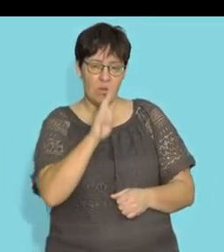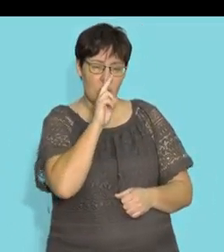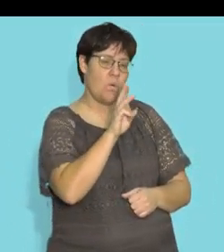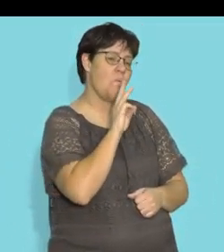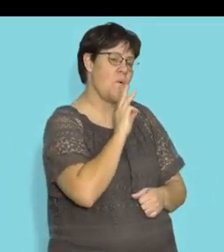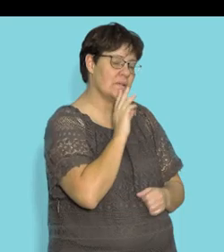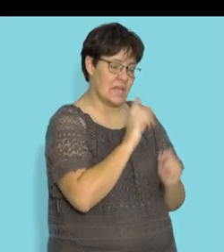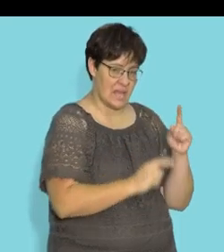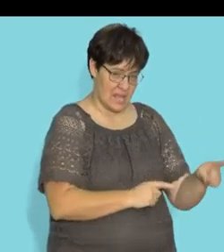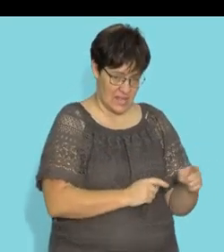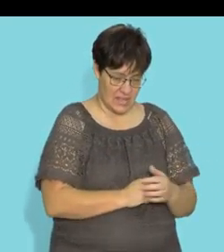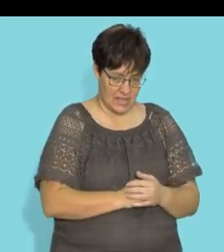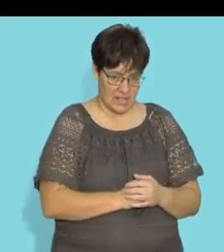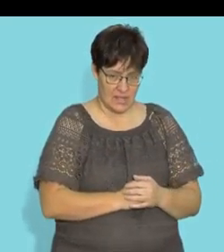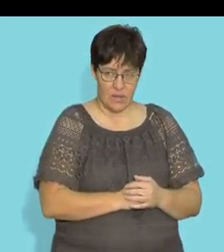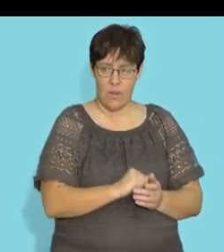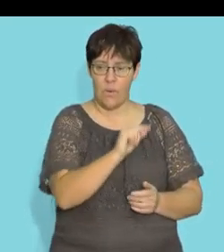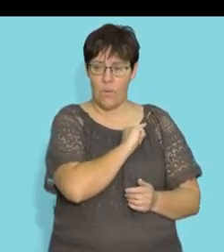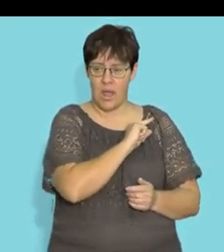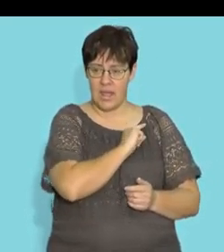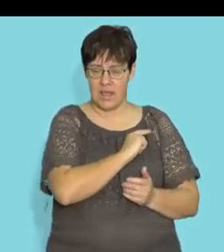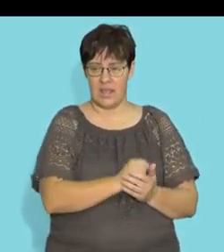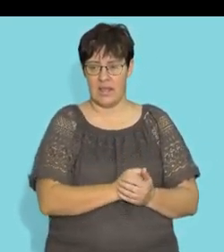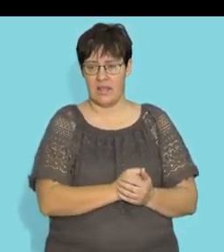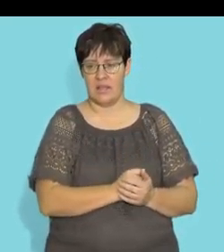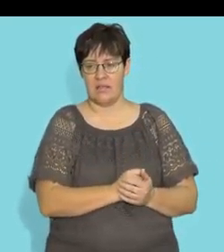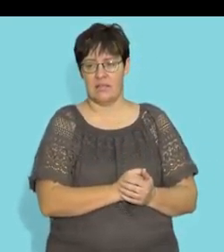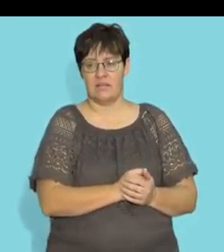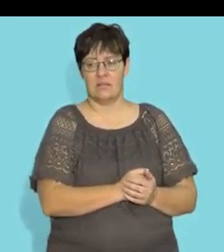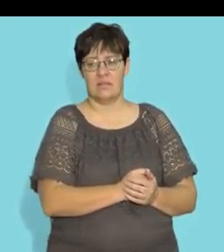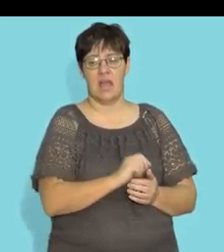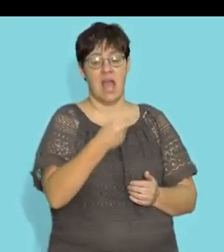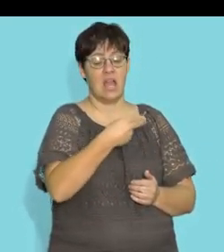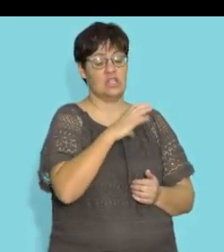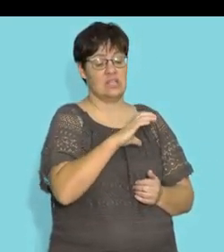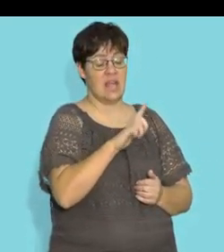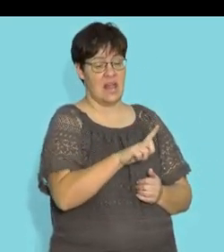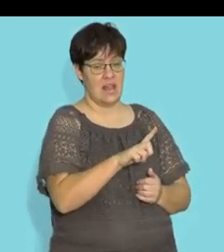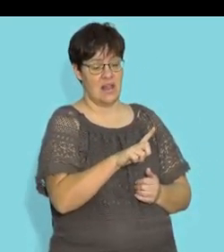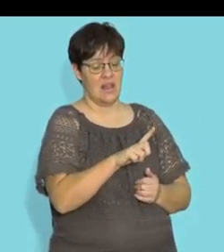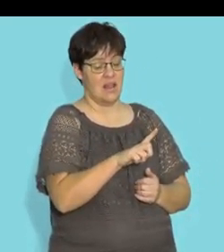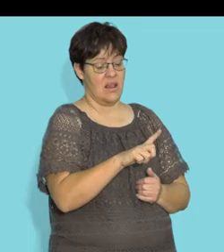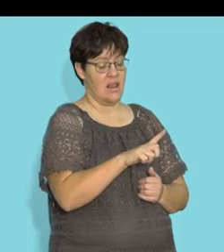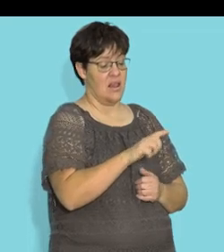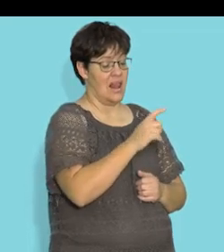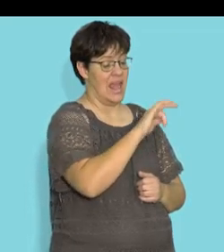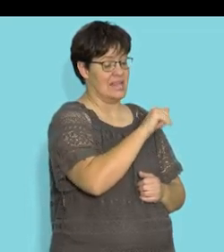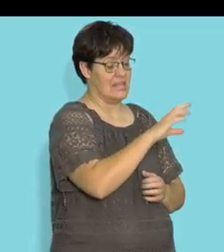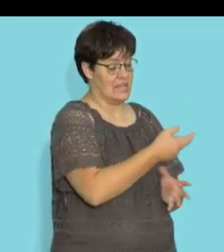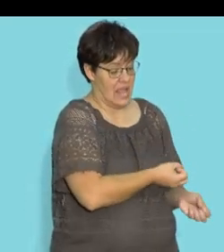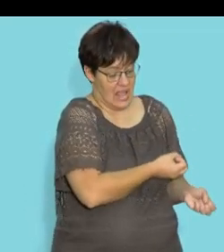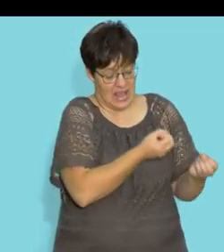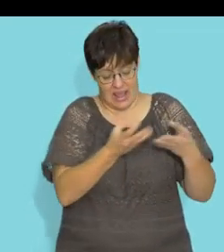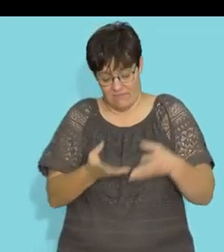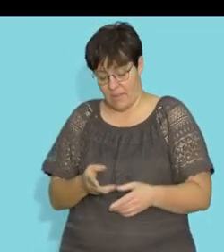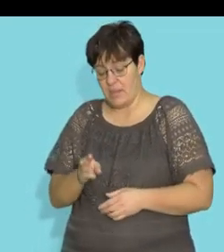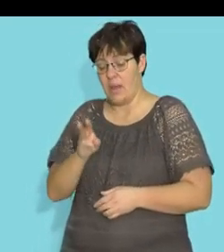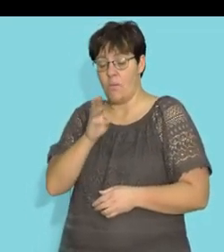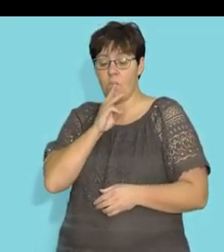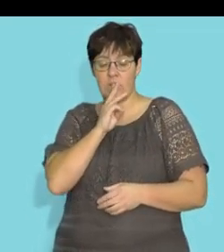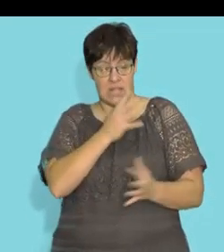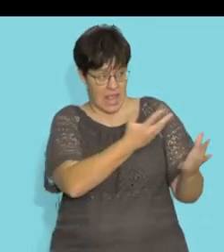proton to become the chloride ion, and that chloride ion is seen to be a conjugate